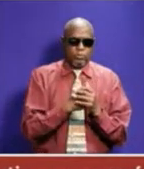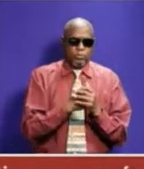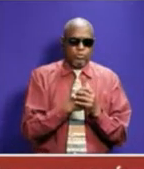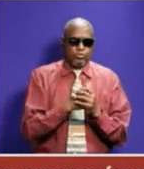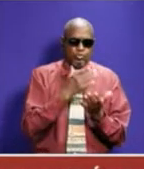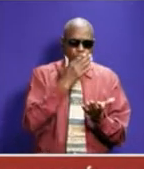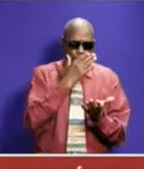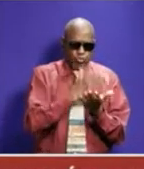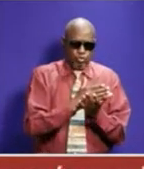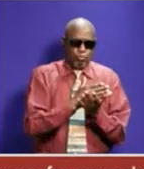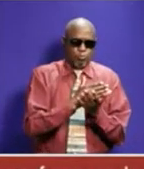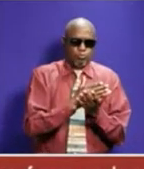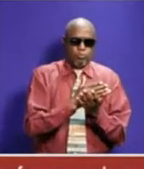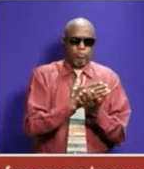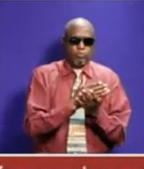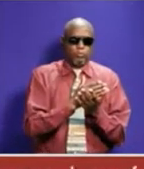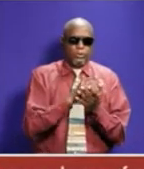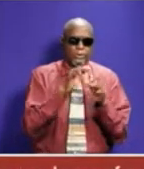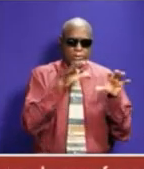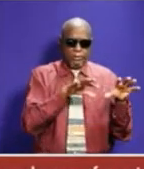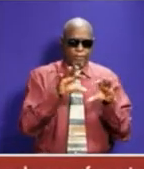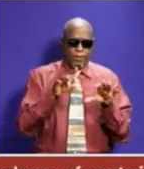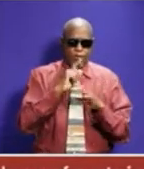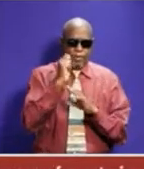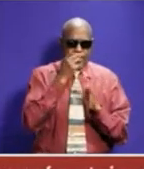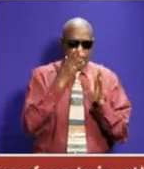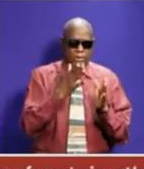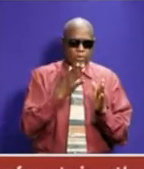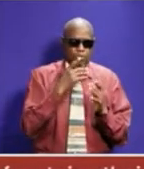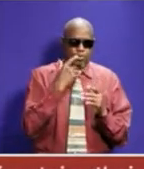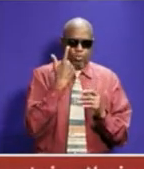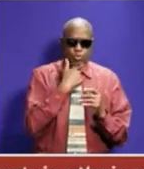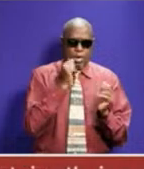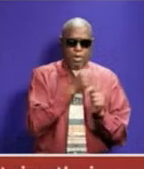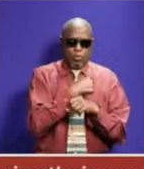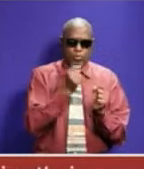the suffering of the Kenyans who cannot access